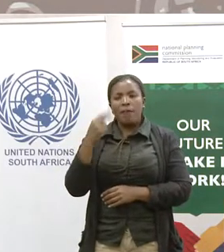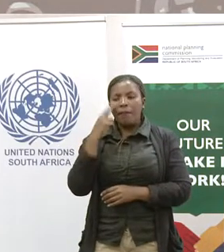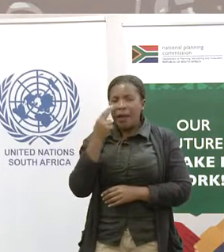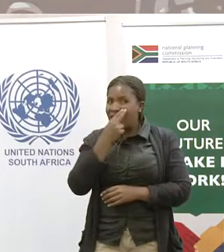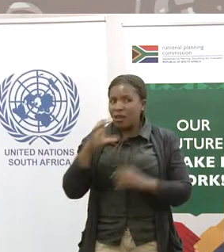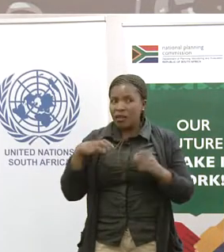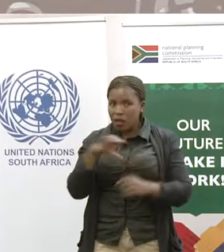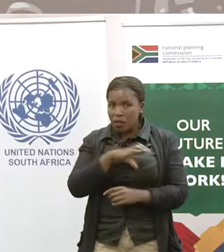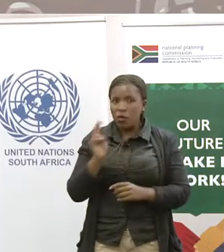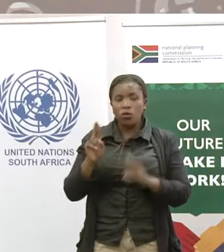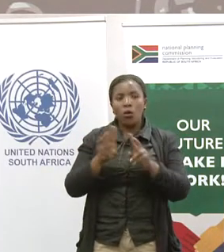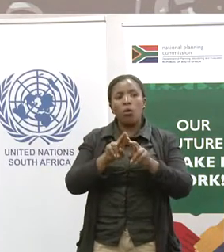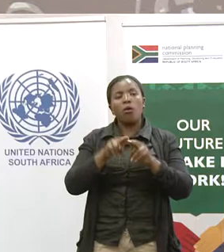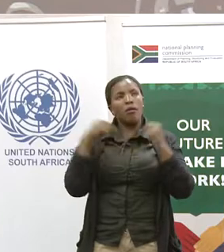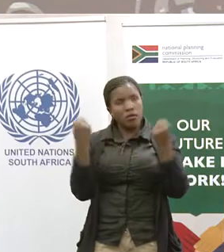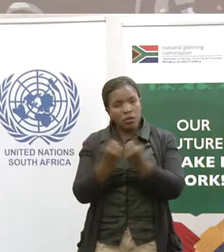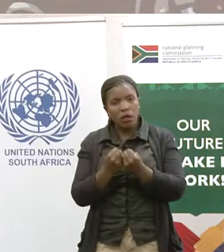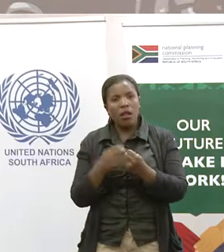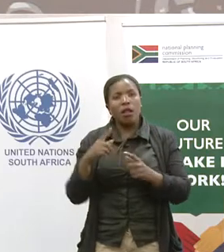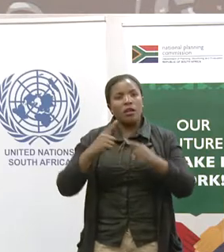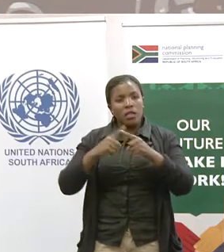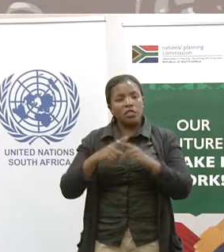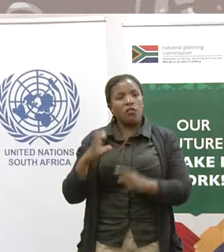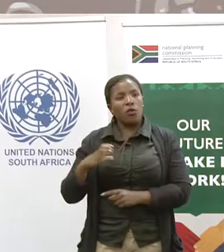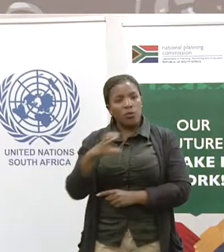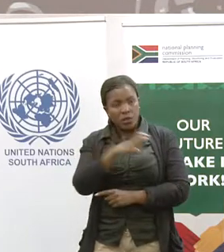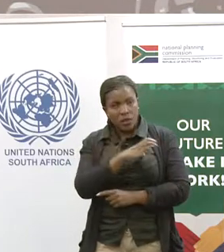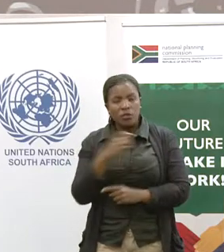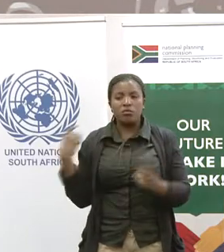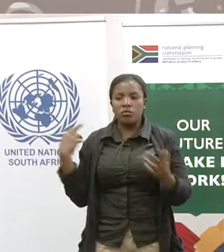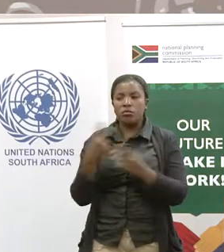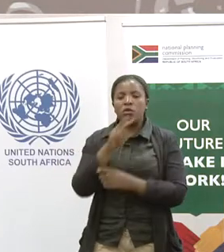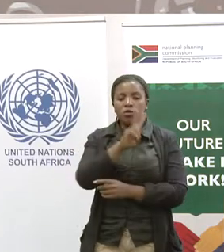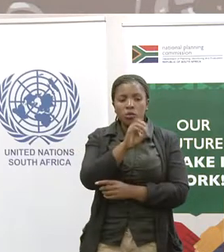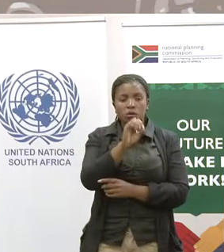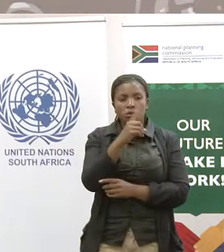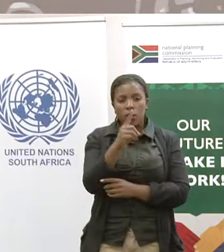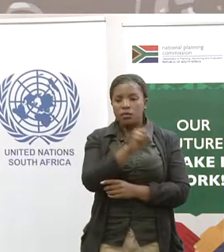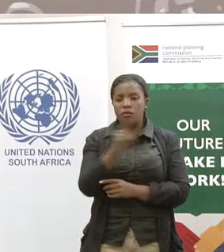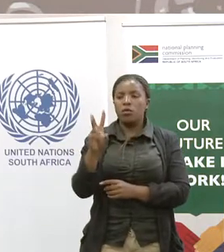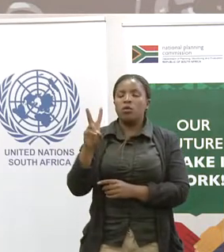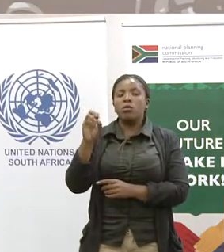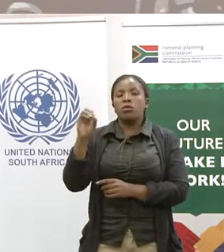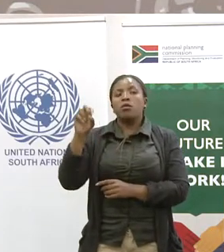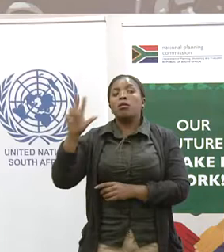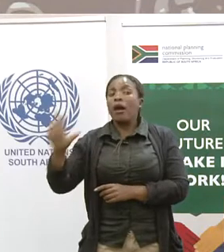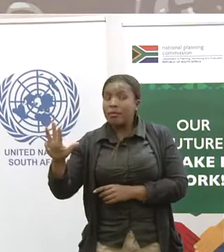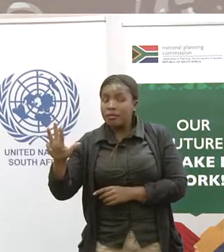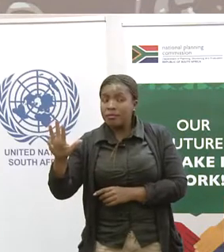Management Committee and its National Executive Committee from 2001 to 2009. He was a